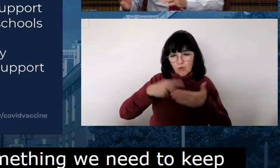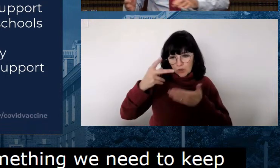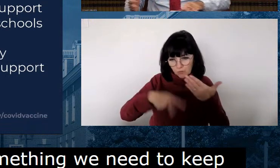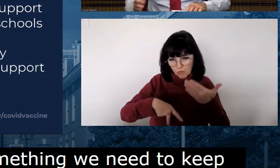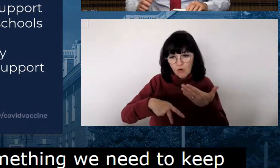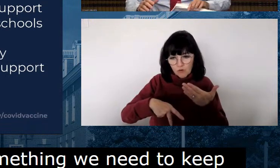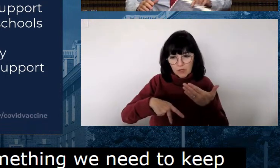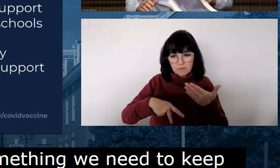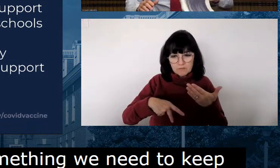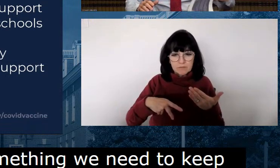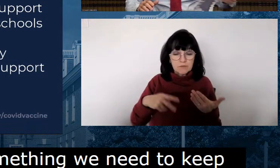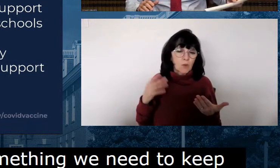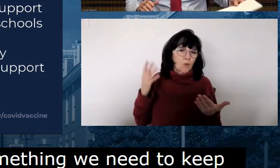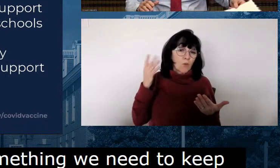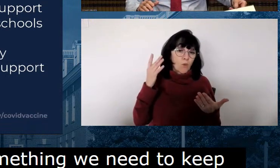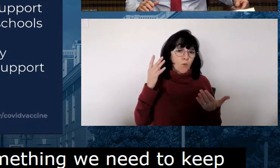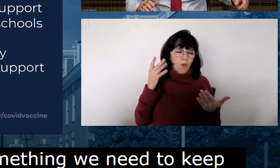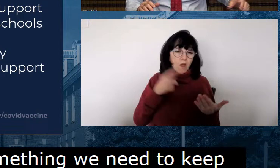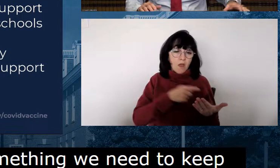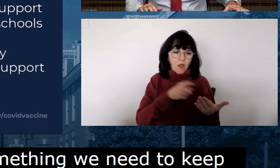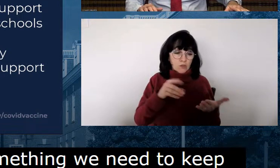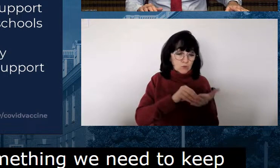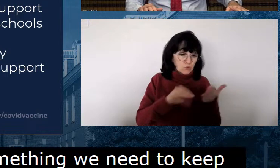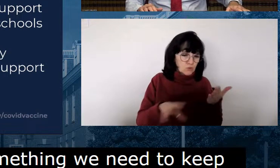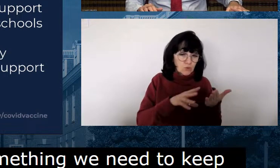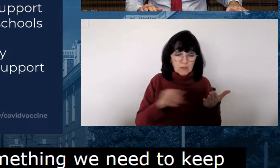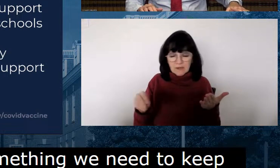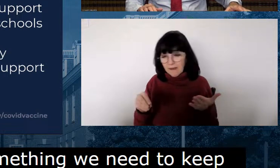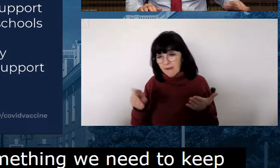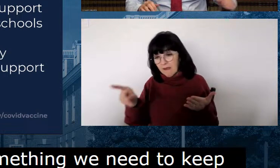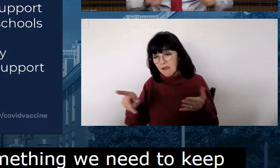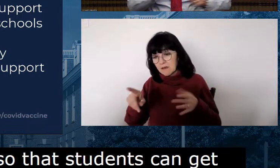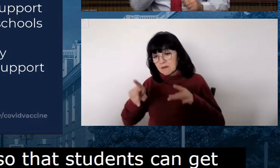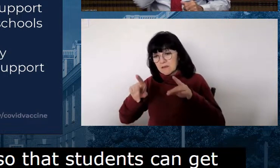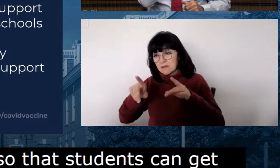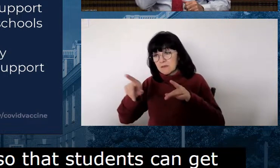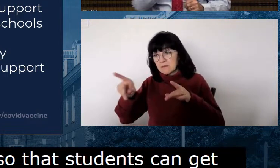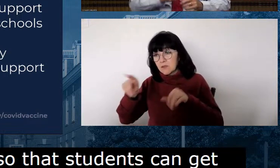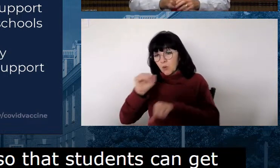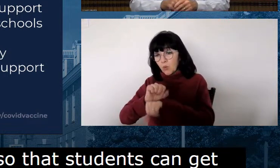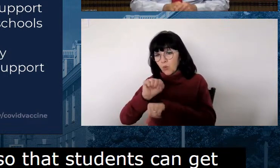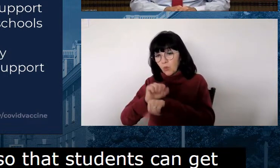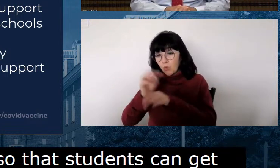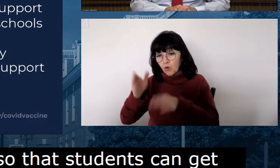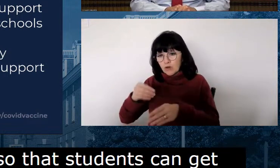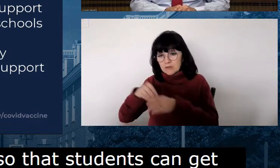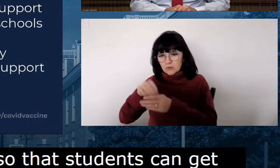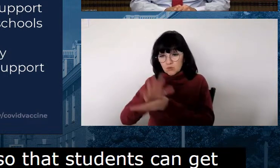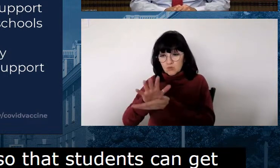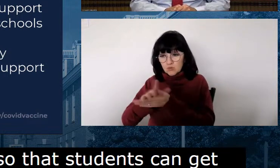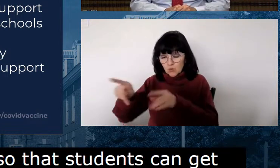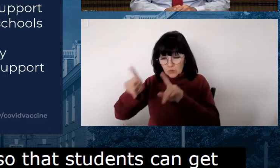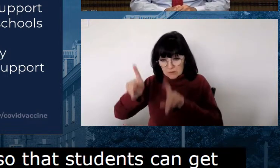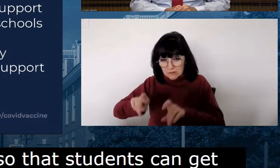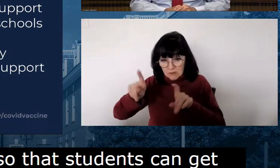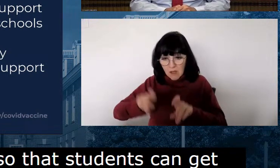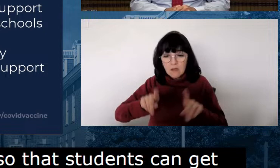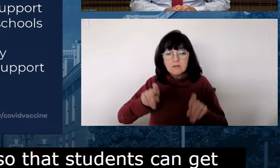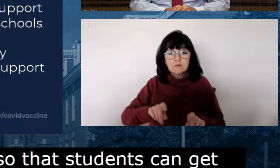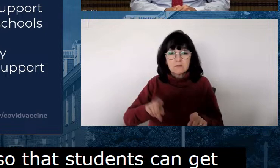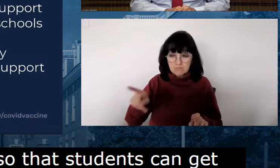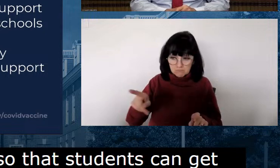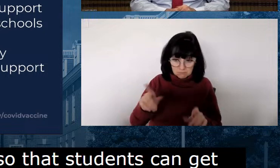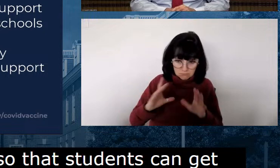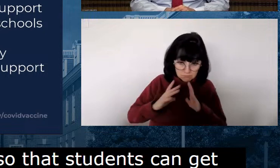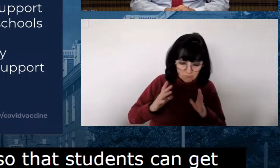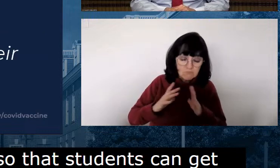tested and return or stay there at work so they can continue the important work that they're doing.